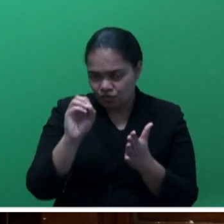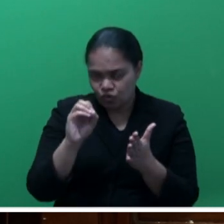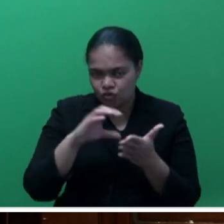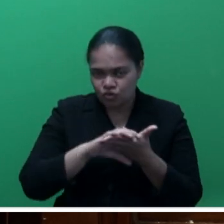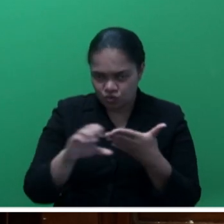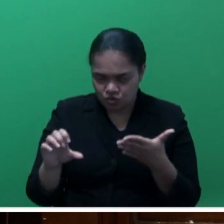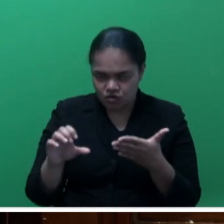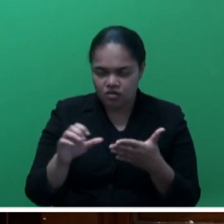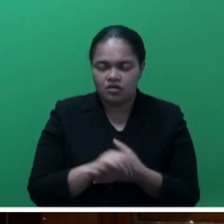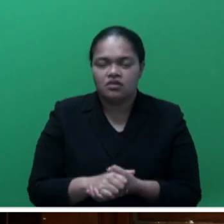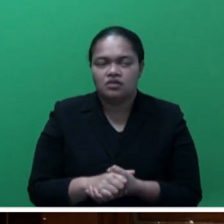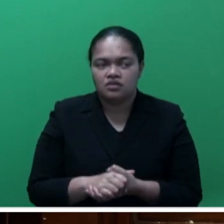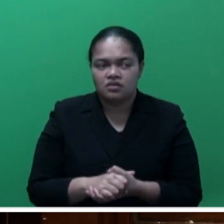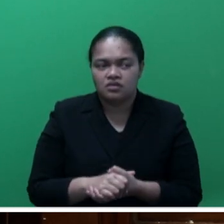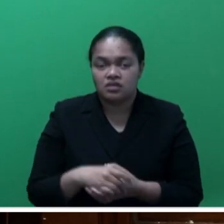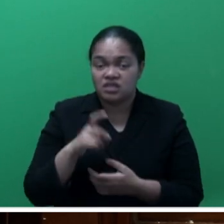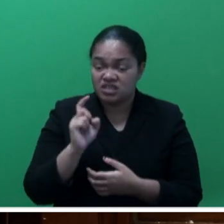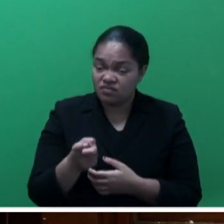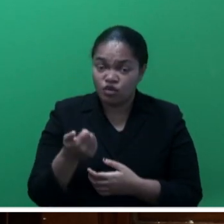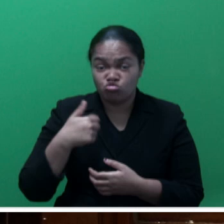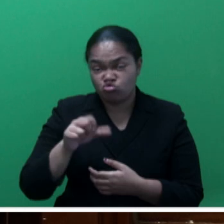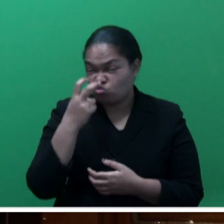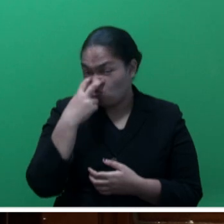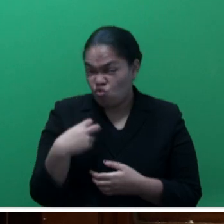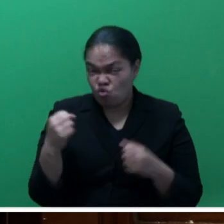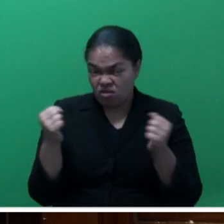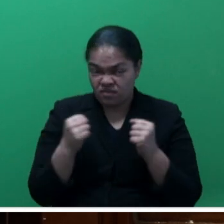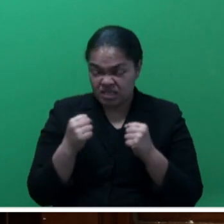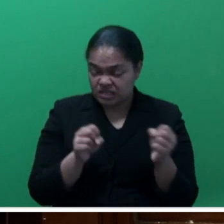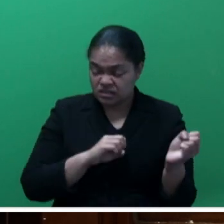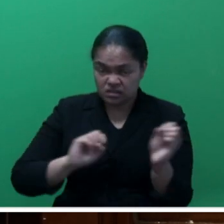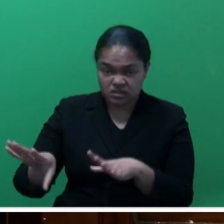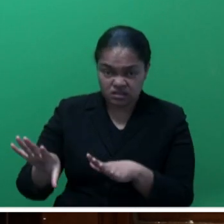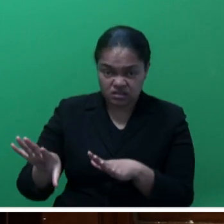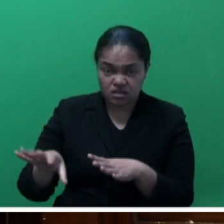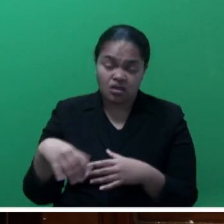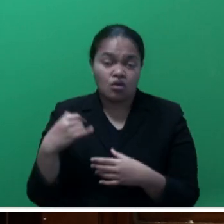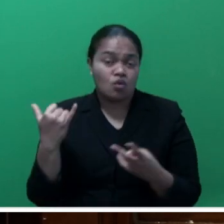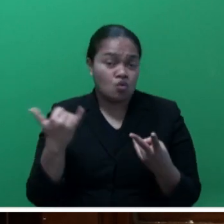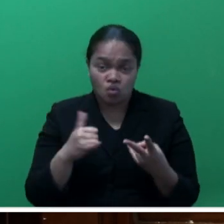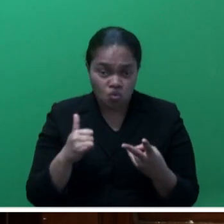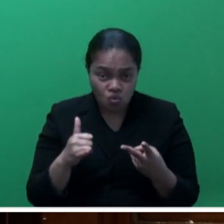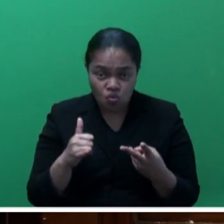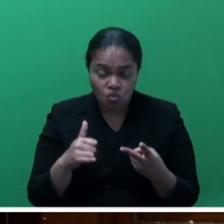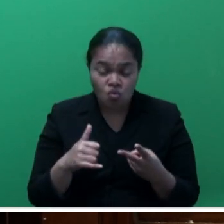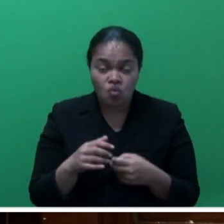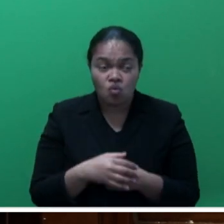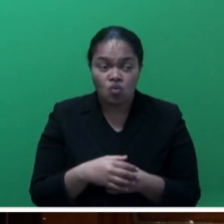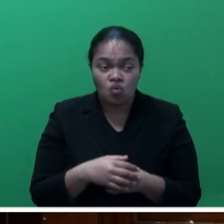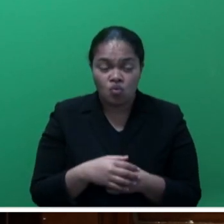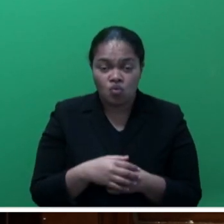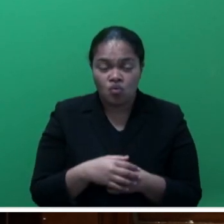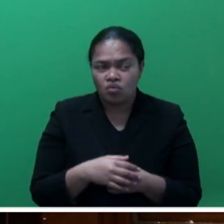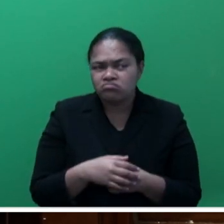Whether it's a used refrigerator that's no longer serviceable or in use, and